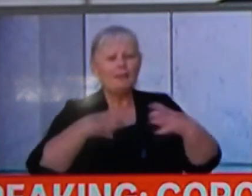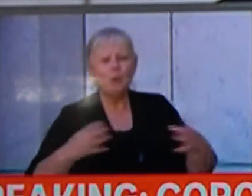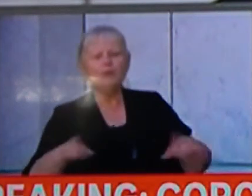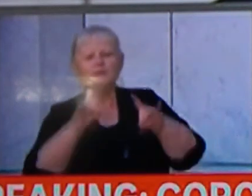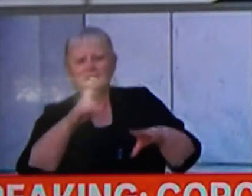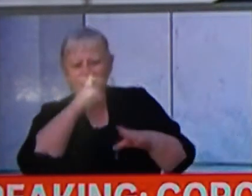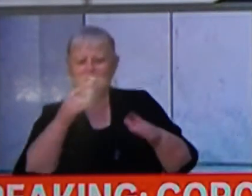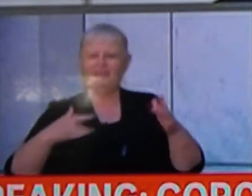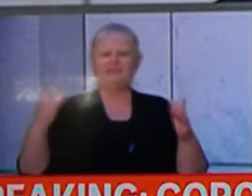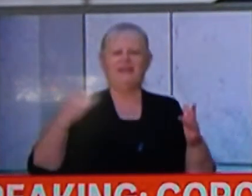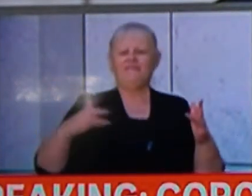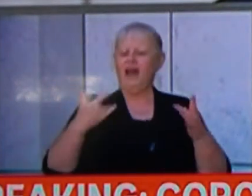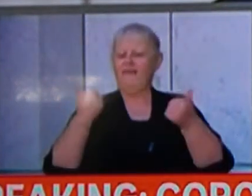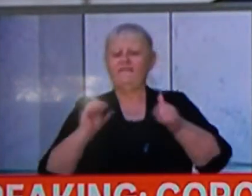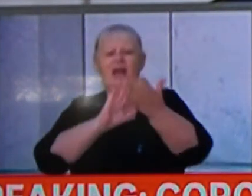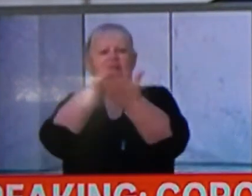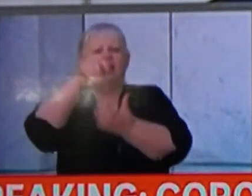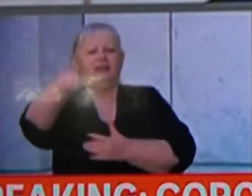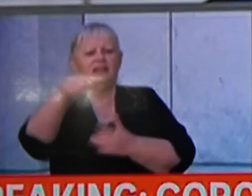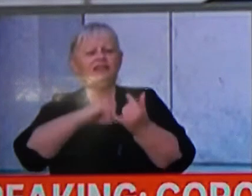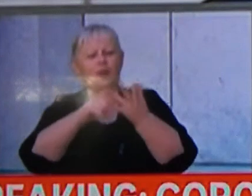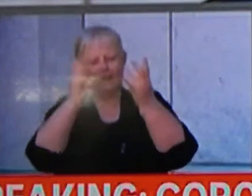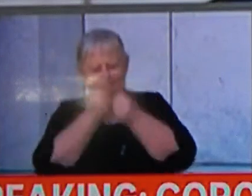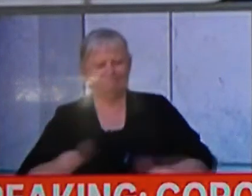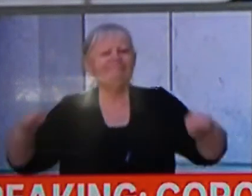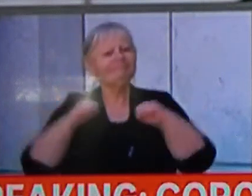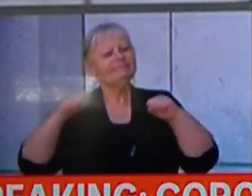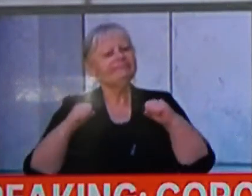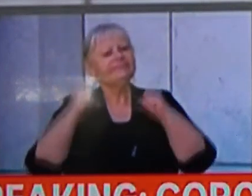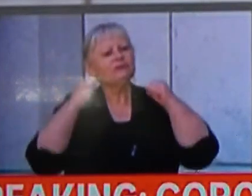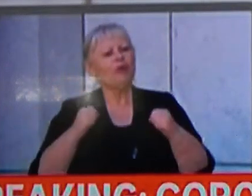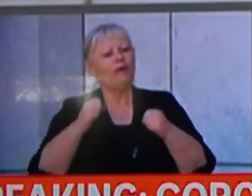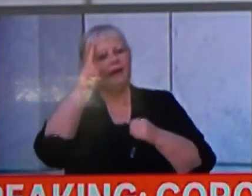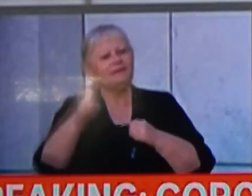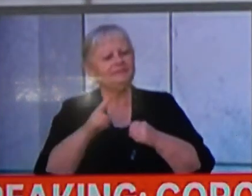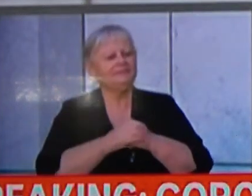Australians get through this to the other side so they can bounce back strongly when it's over.